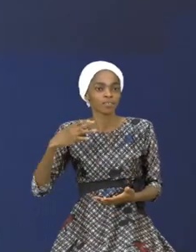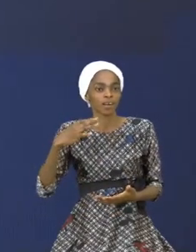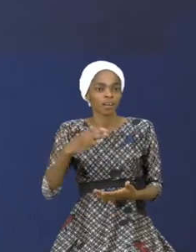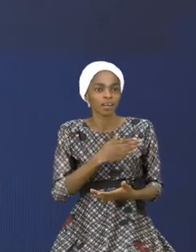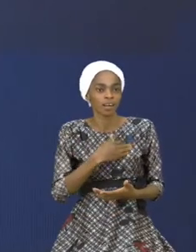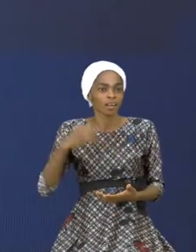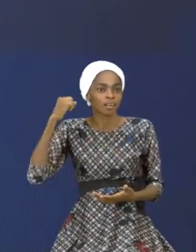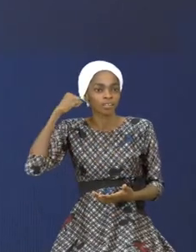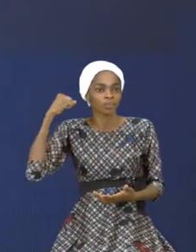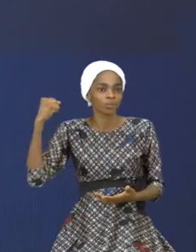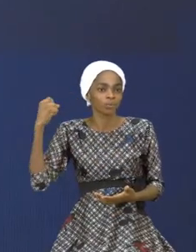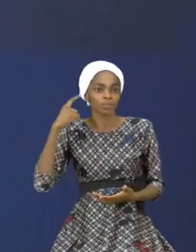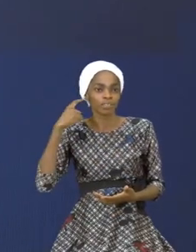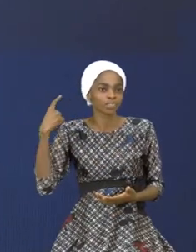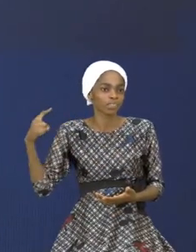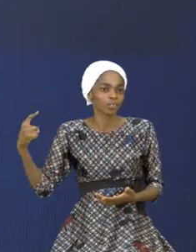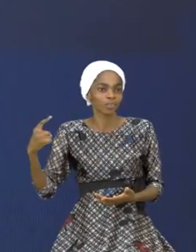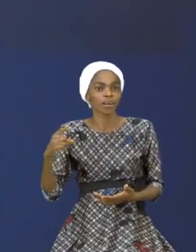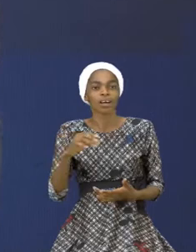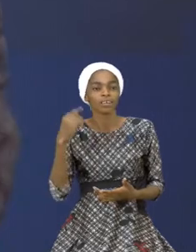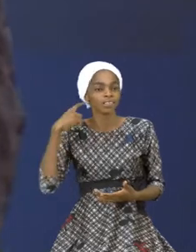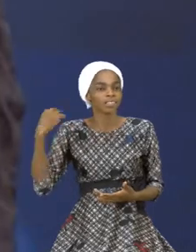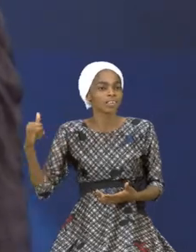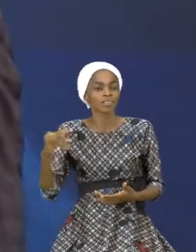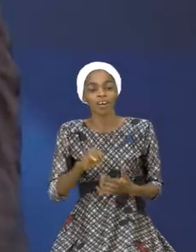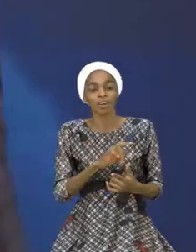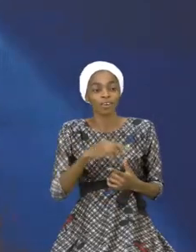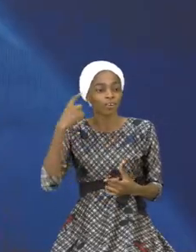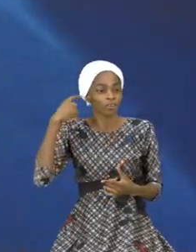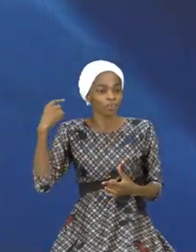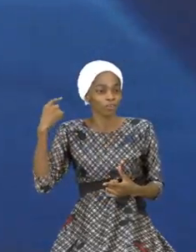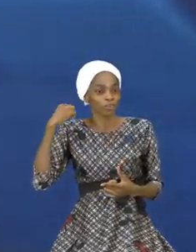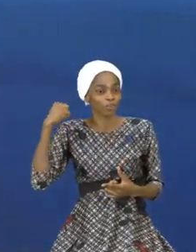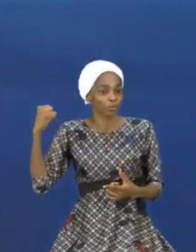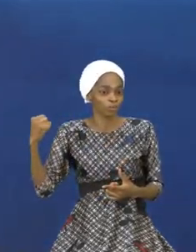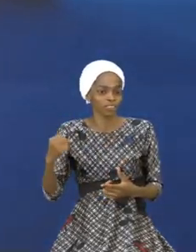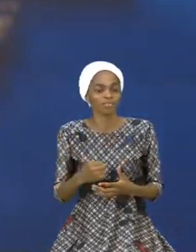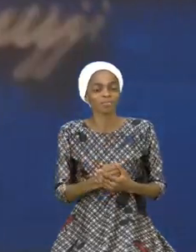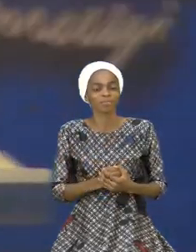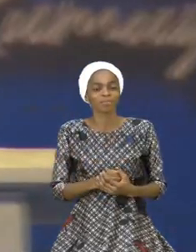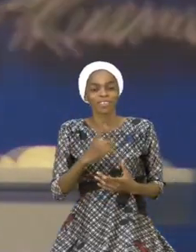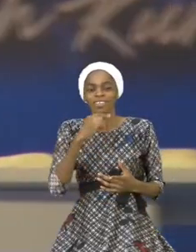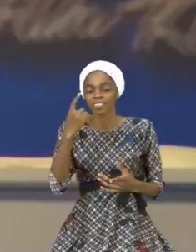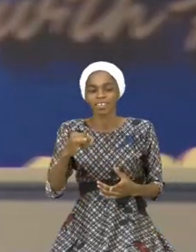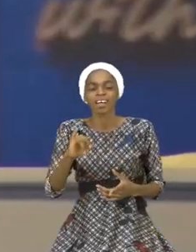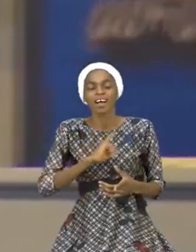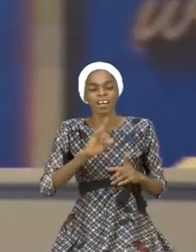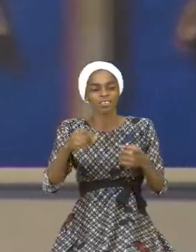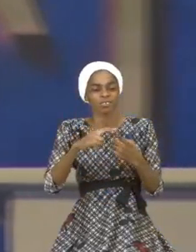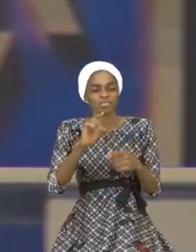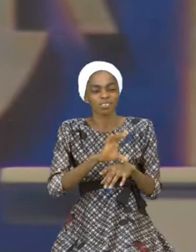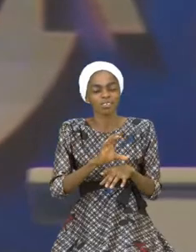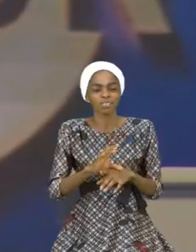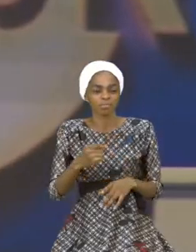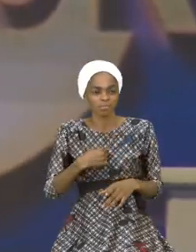man church woman i go to church i do chew and